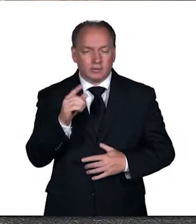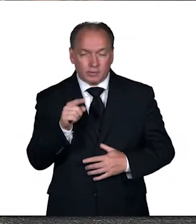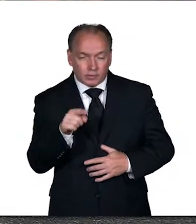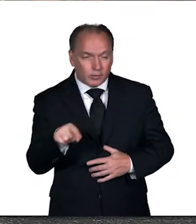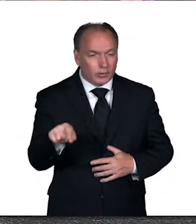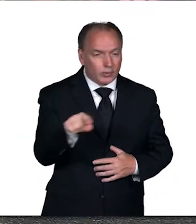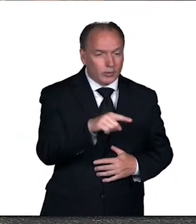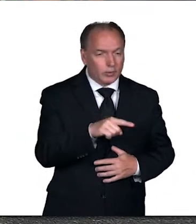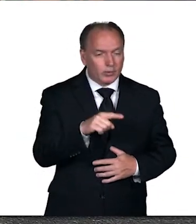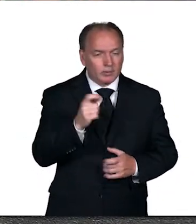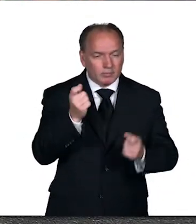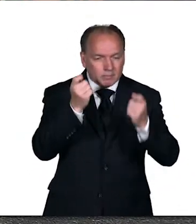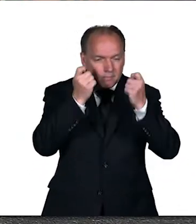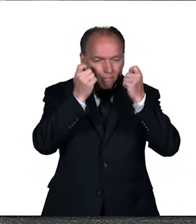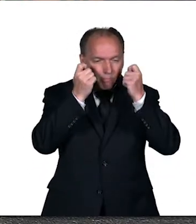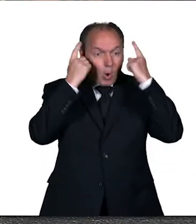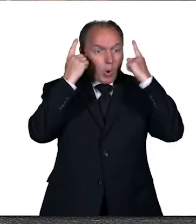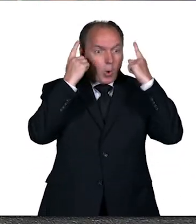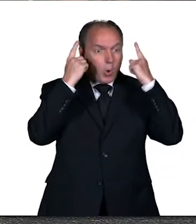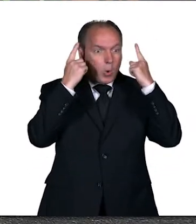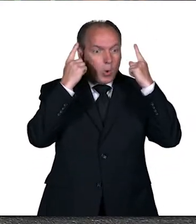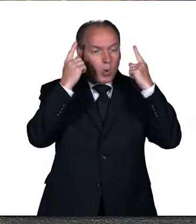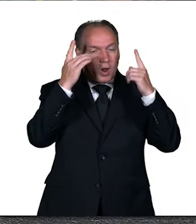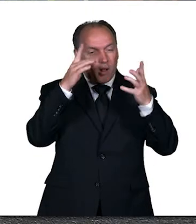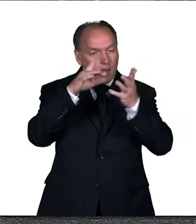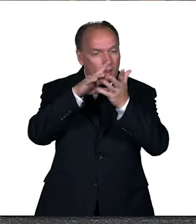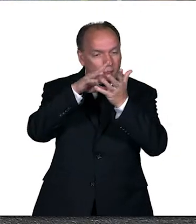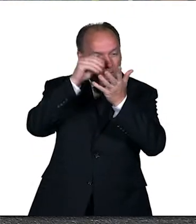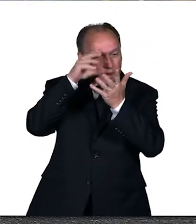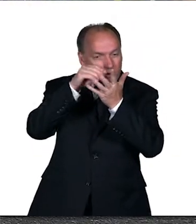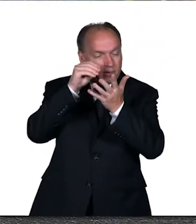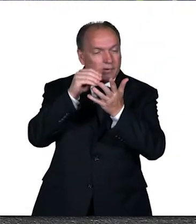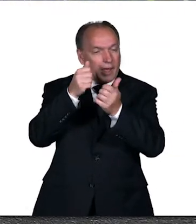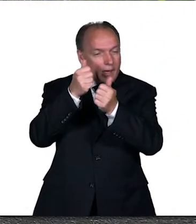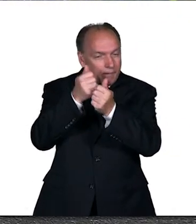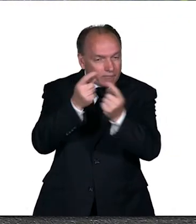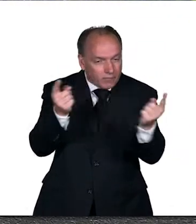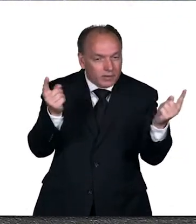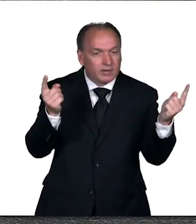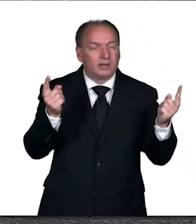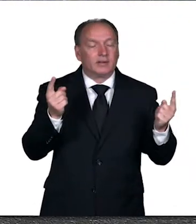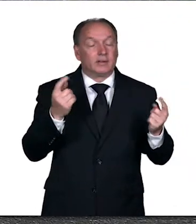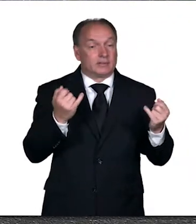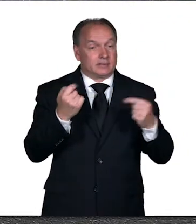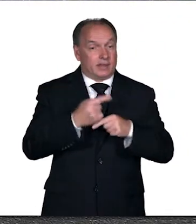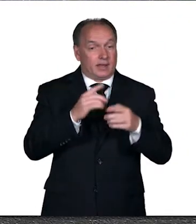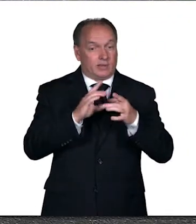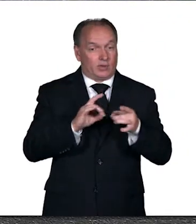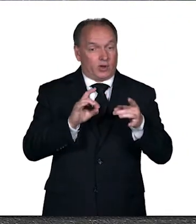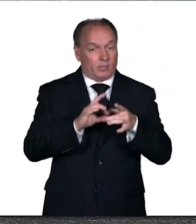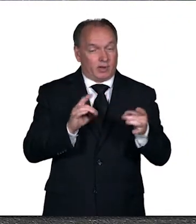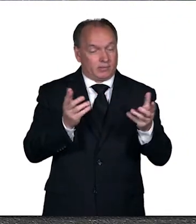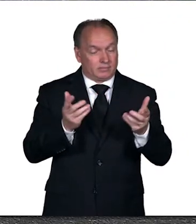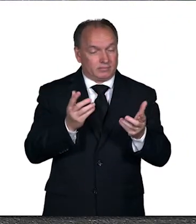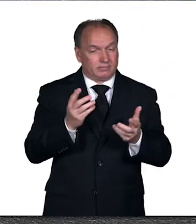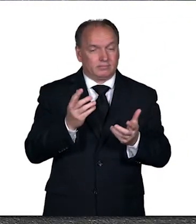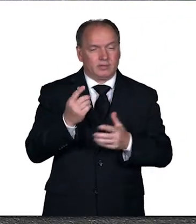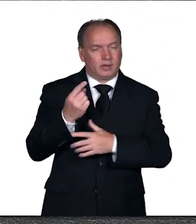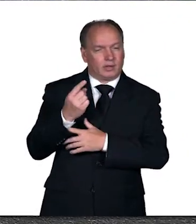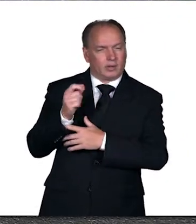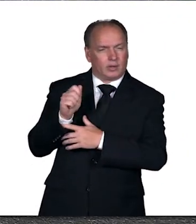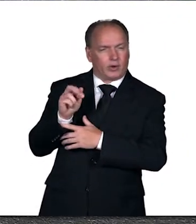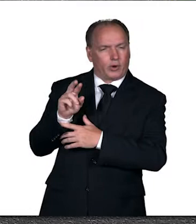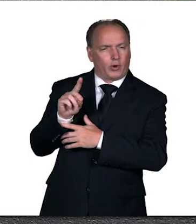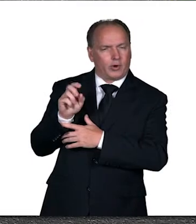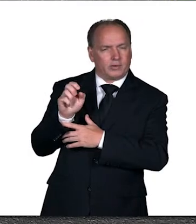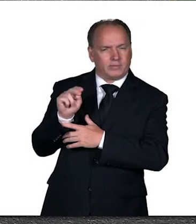spark of learning in each one of your minds. Today, we are going to talk about gardens, but